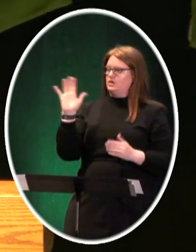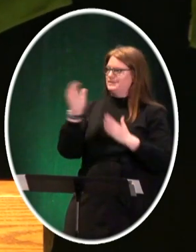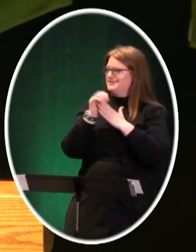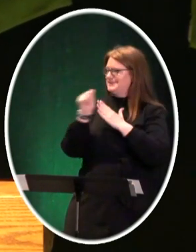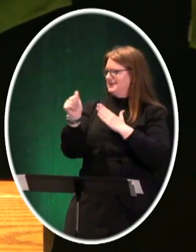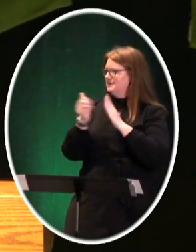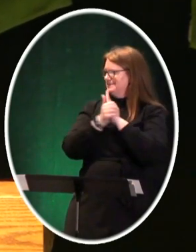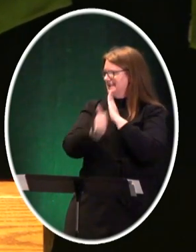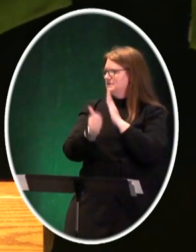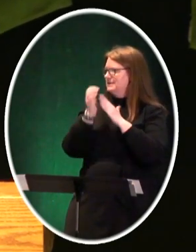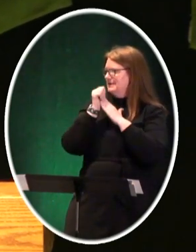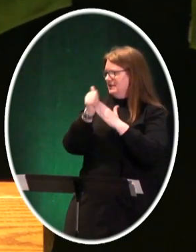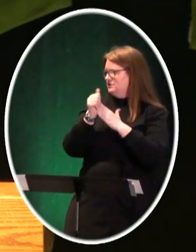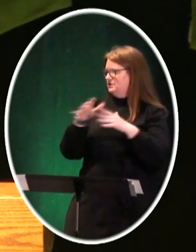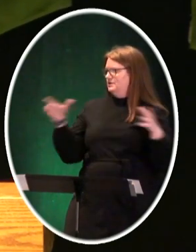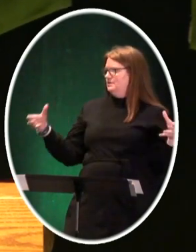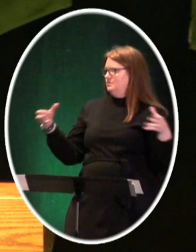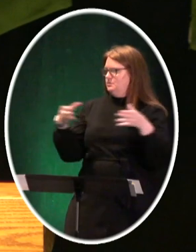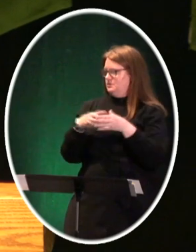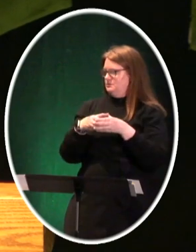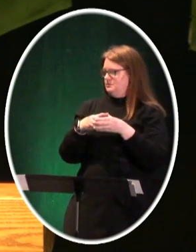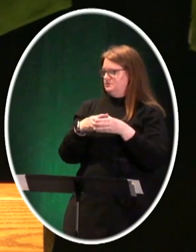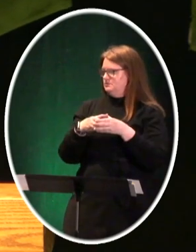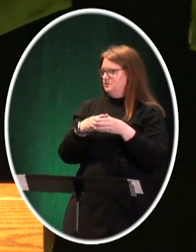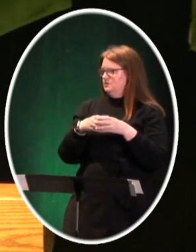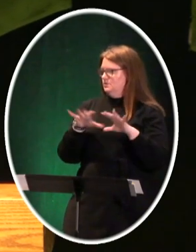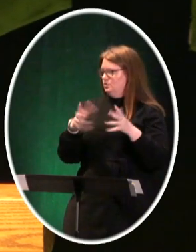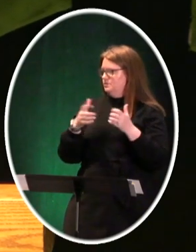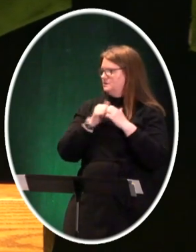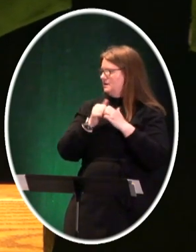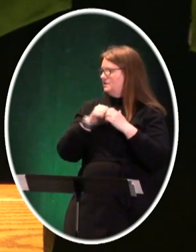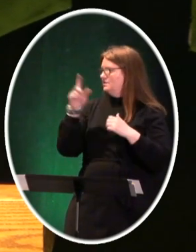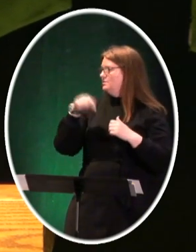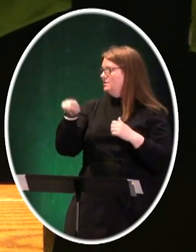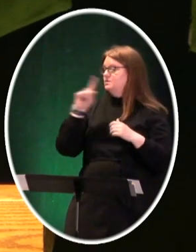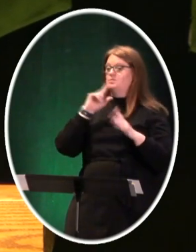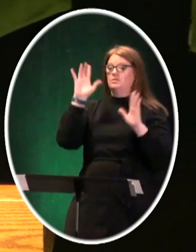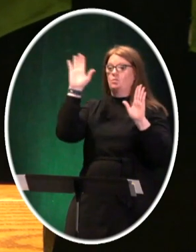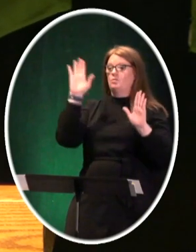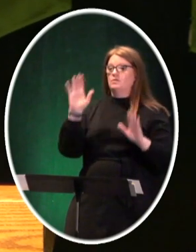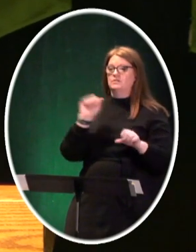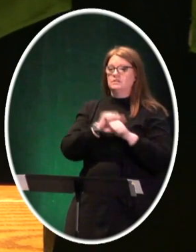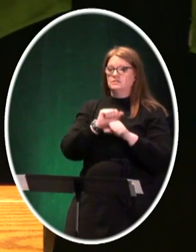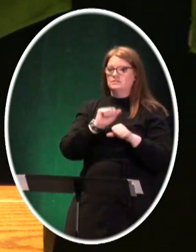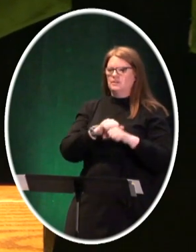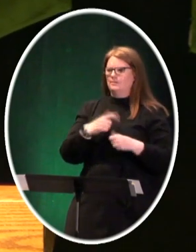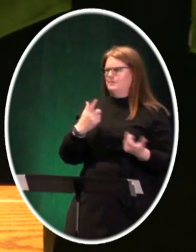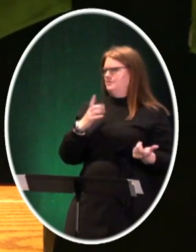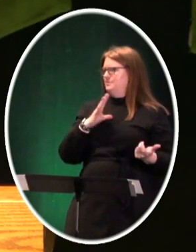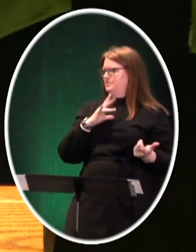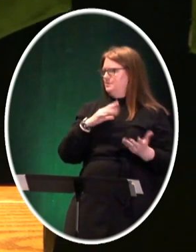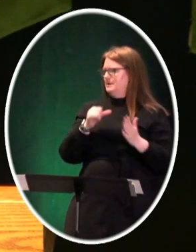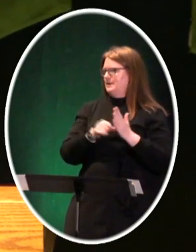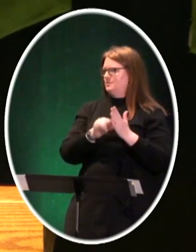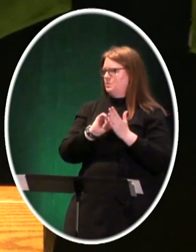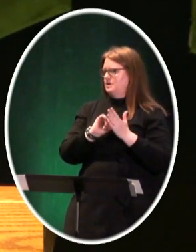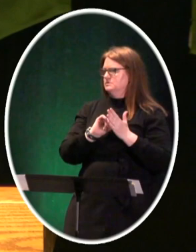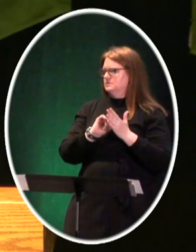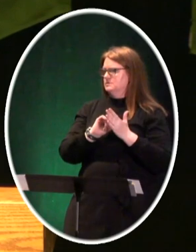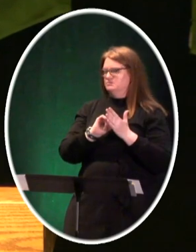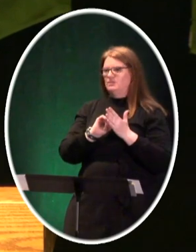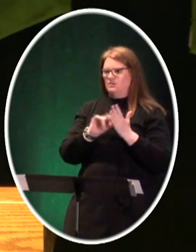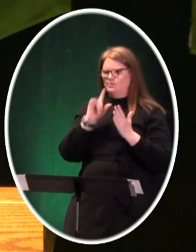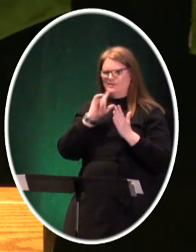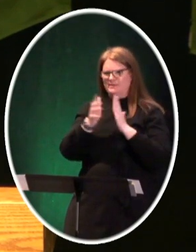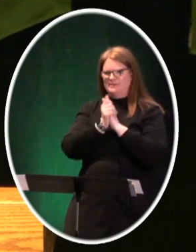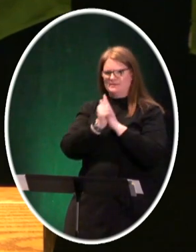in bringing this group together today. Y'all did a wonderful job, and I'm always extremely impressed by the talent